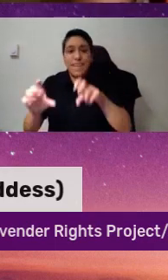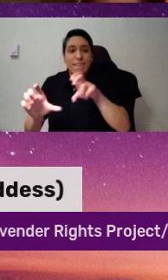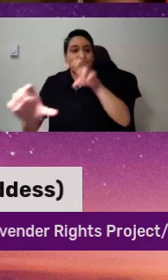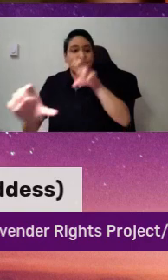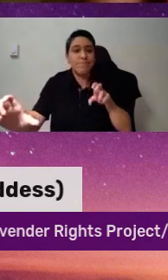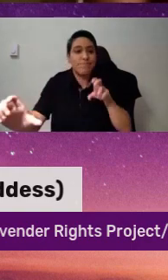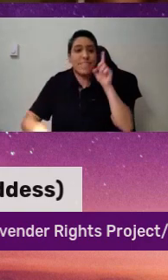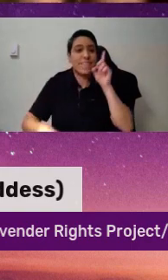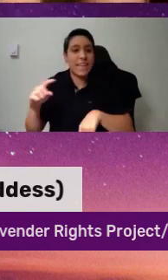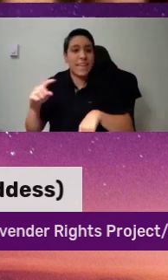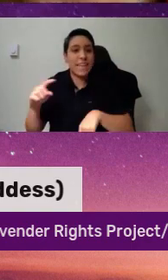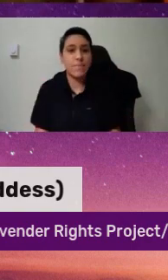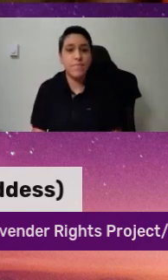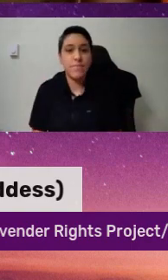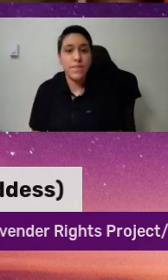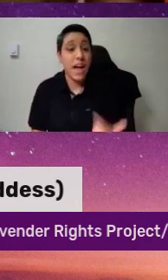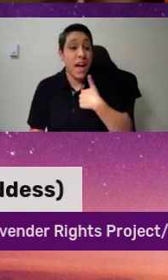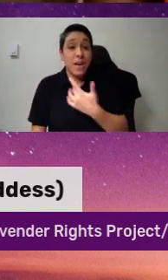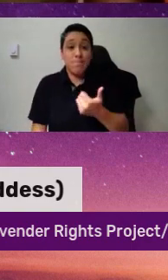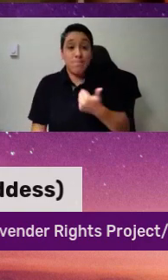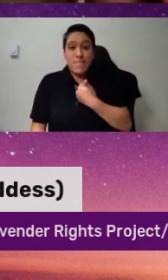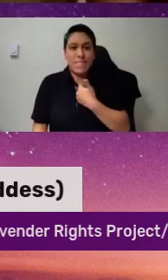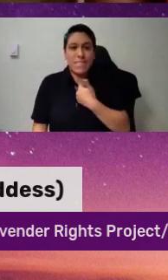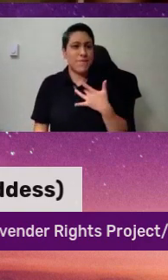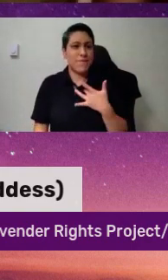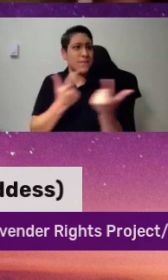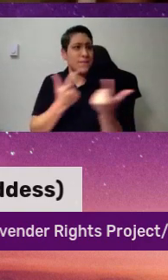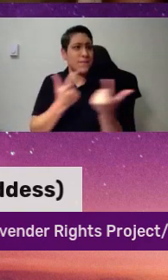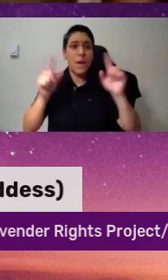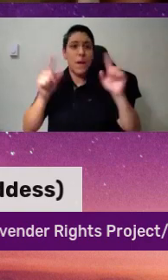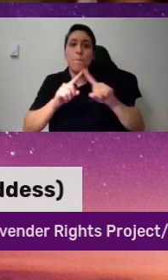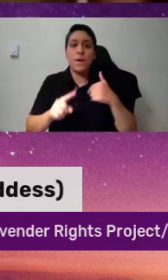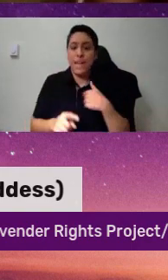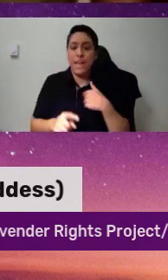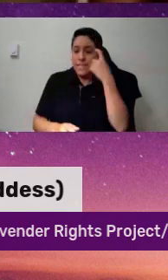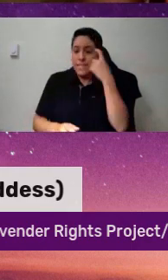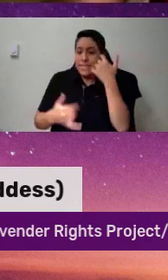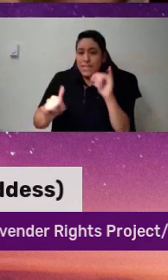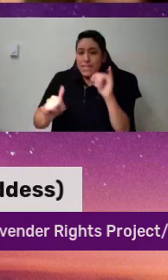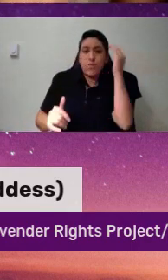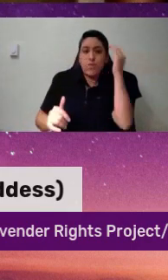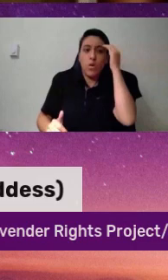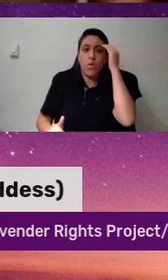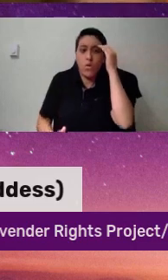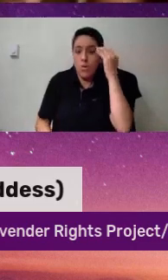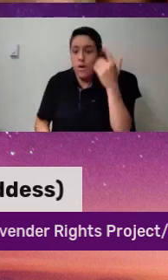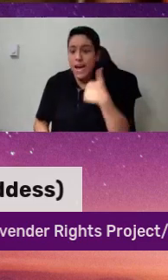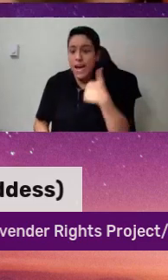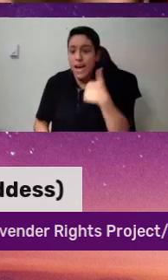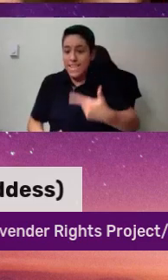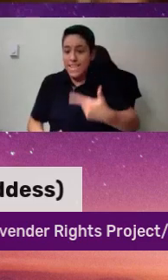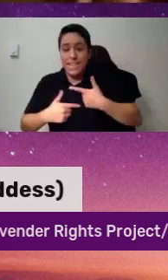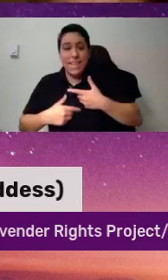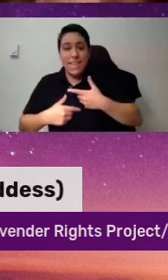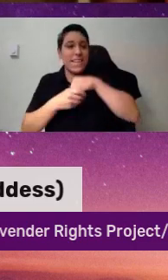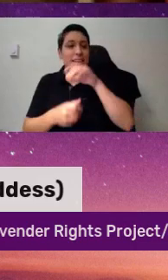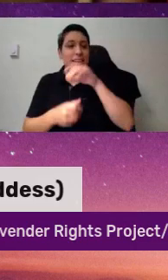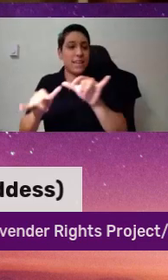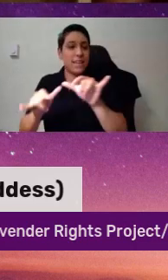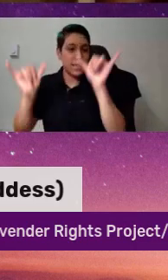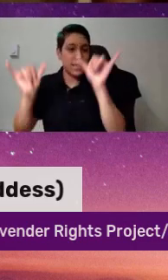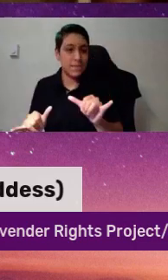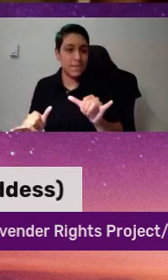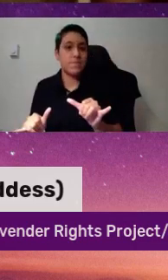am, it's here. And we need to constantly be checking that and constantly interrogating that and constantly getting it from the